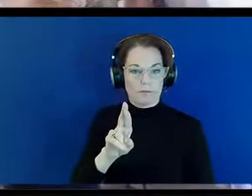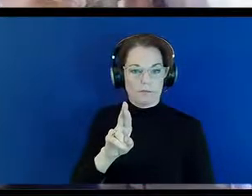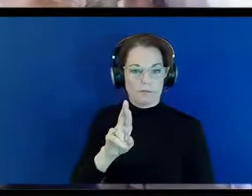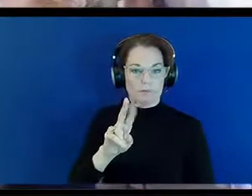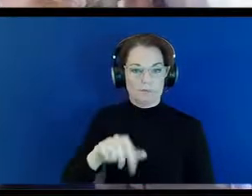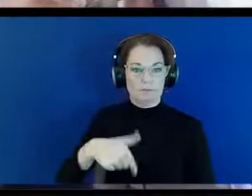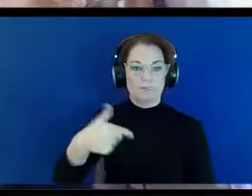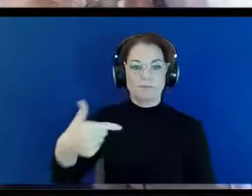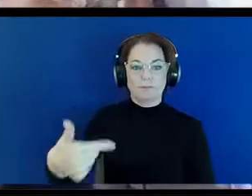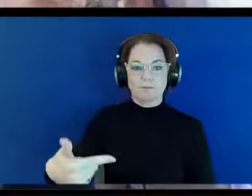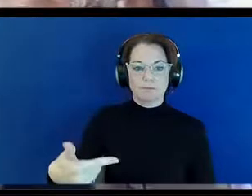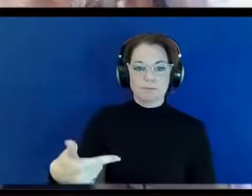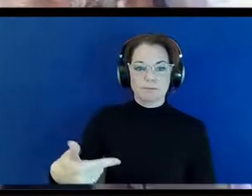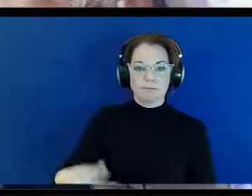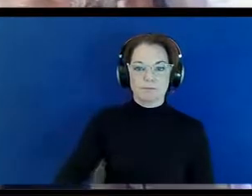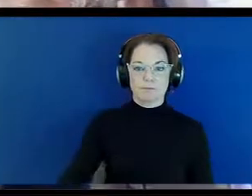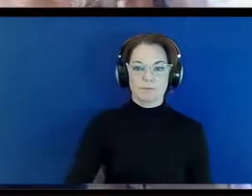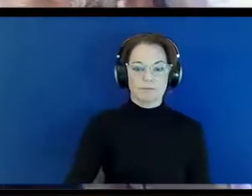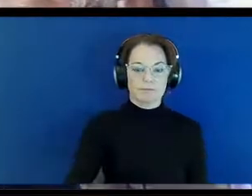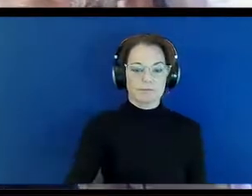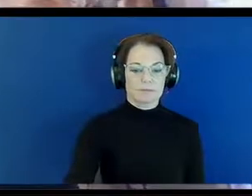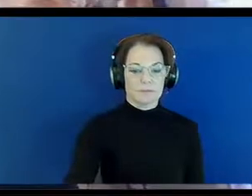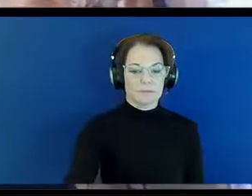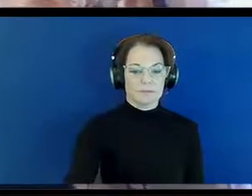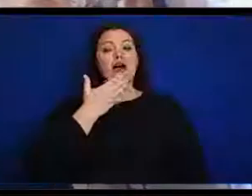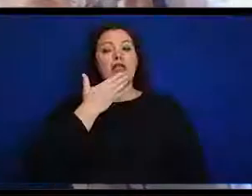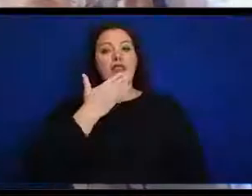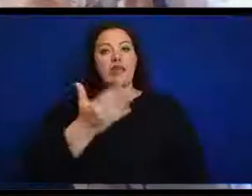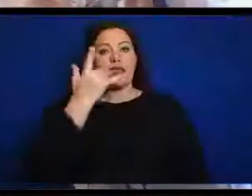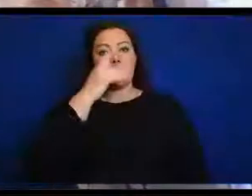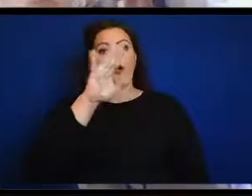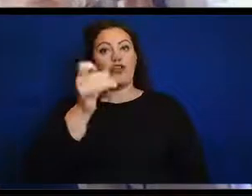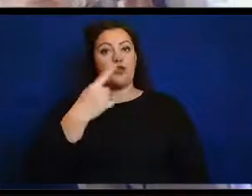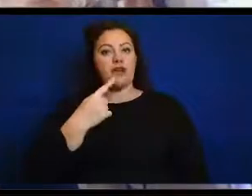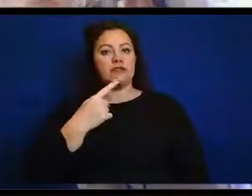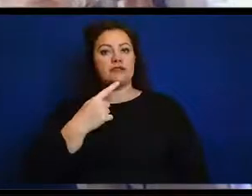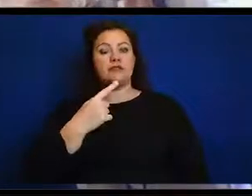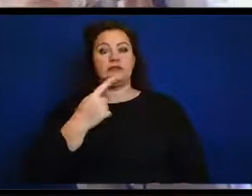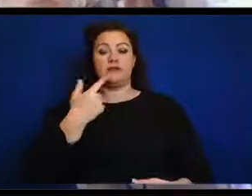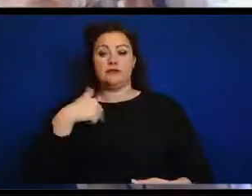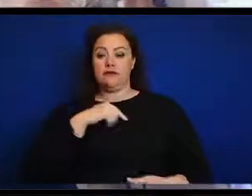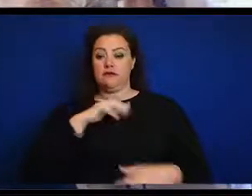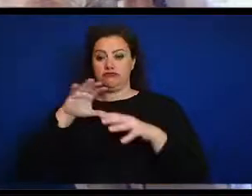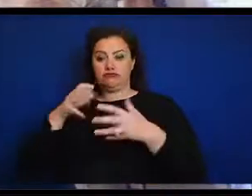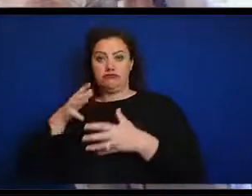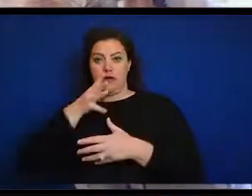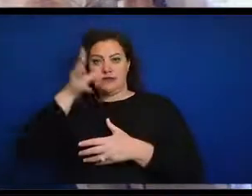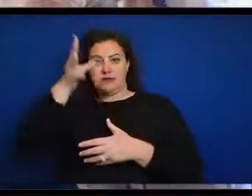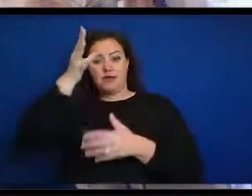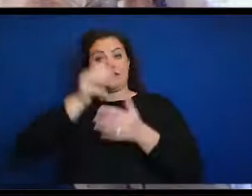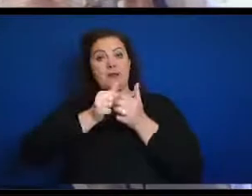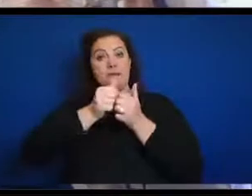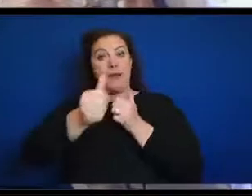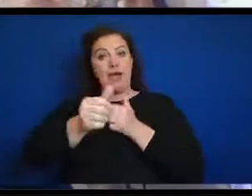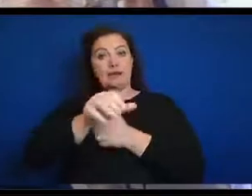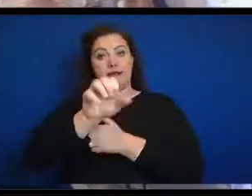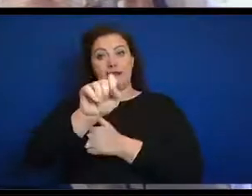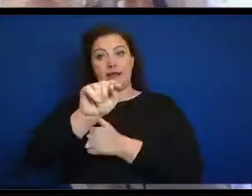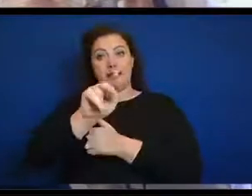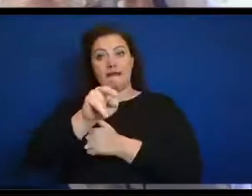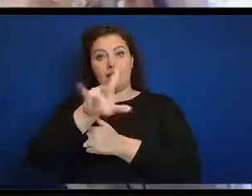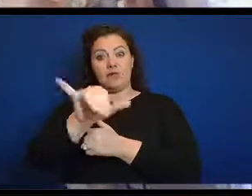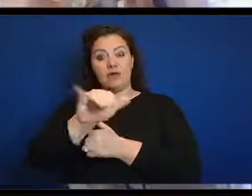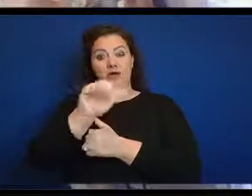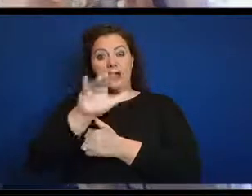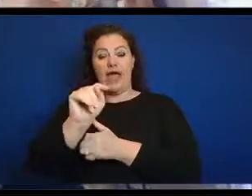Thank you for that question, Chairman Casey. For all of us parents and Pat, passing the Sturdy Act would be a huge milestone in the fight to finally